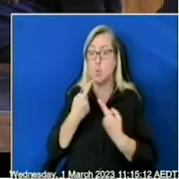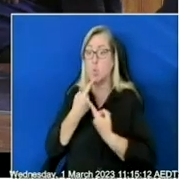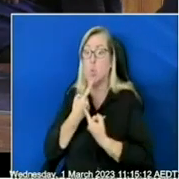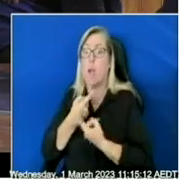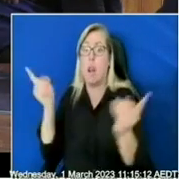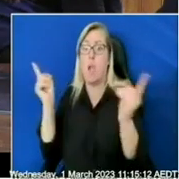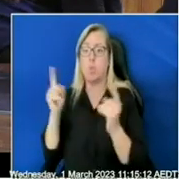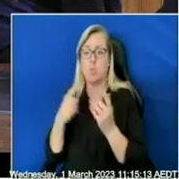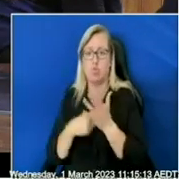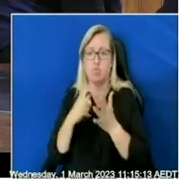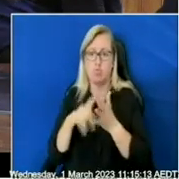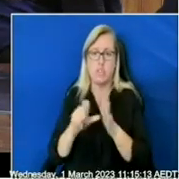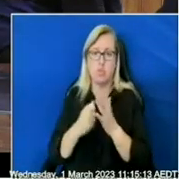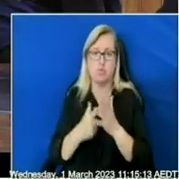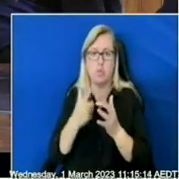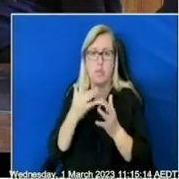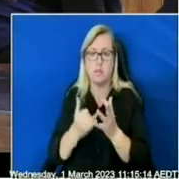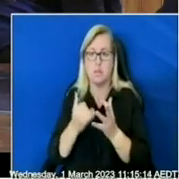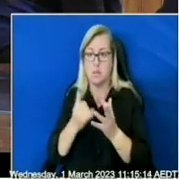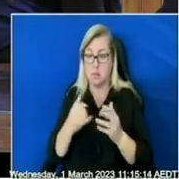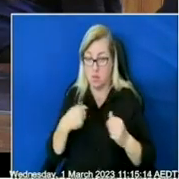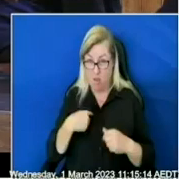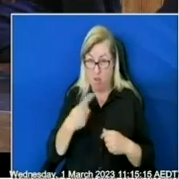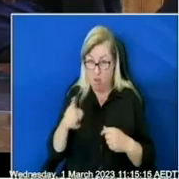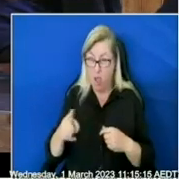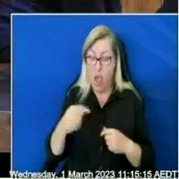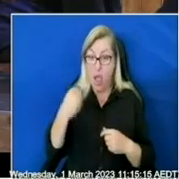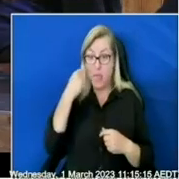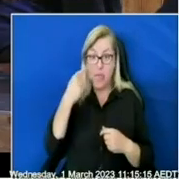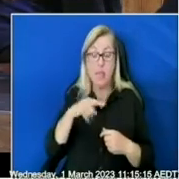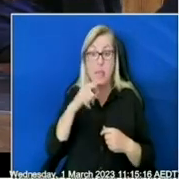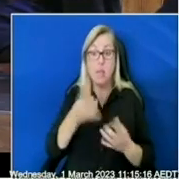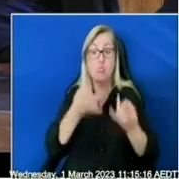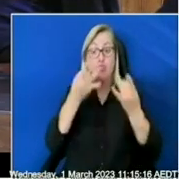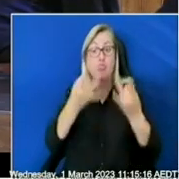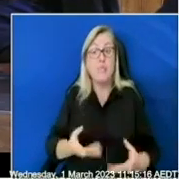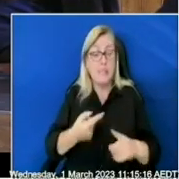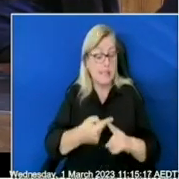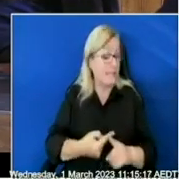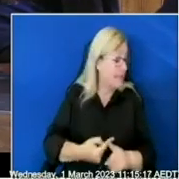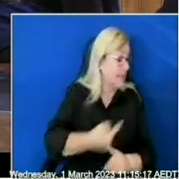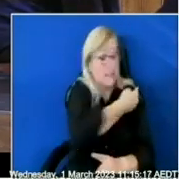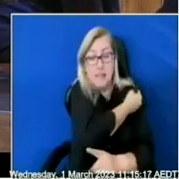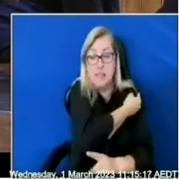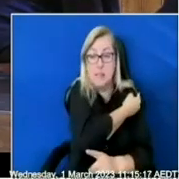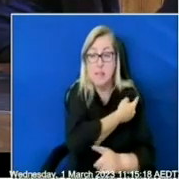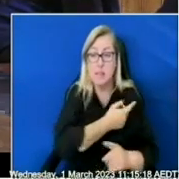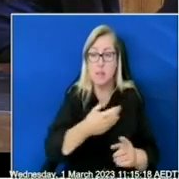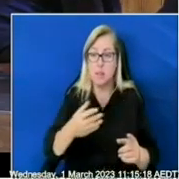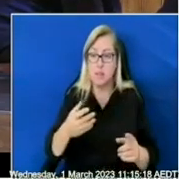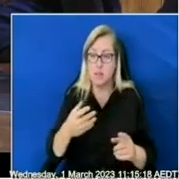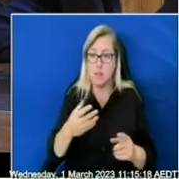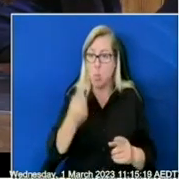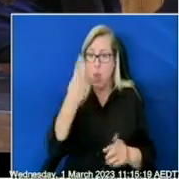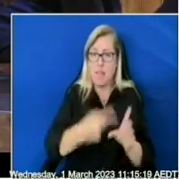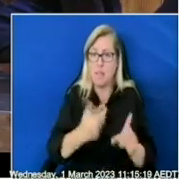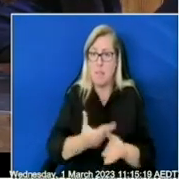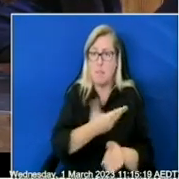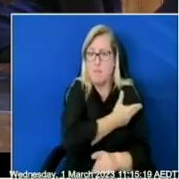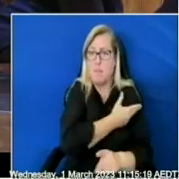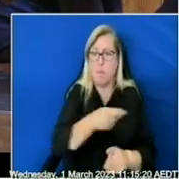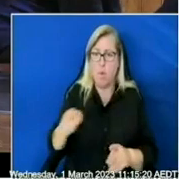was already ready to be announced way before Mum died, probably a year before Mum died. We're dealing with the